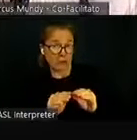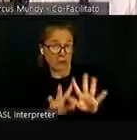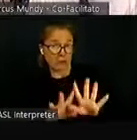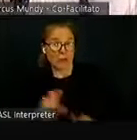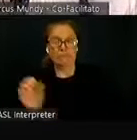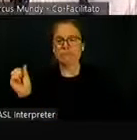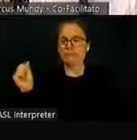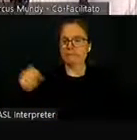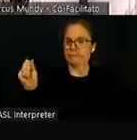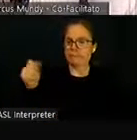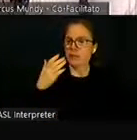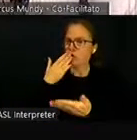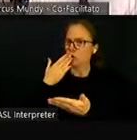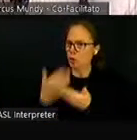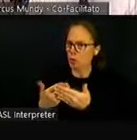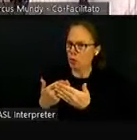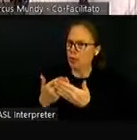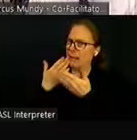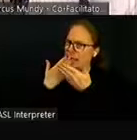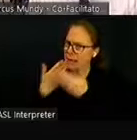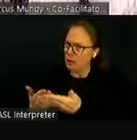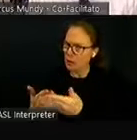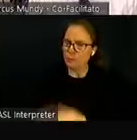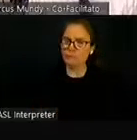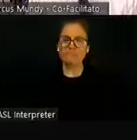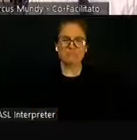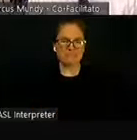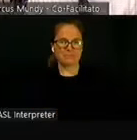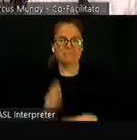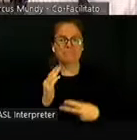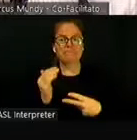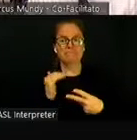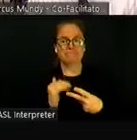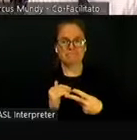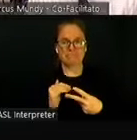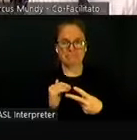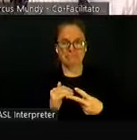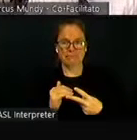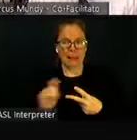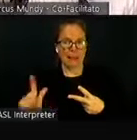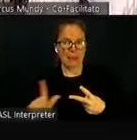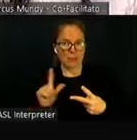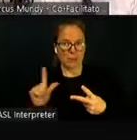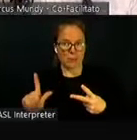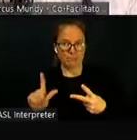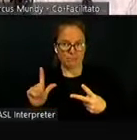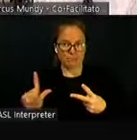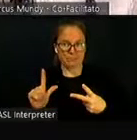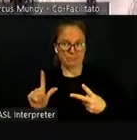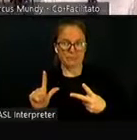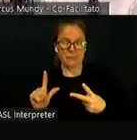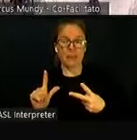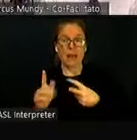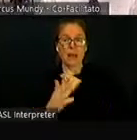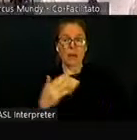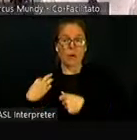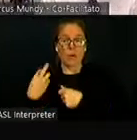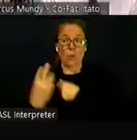Yes, that was good. Thank you. Thank you, Kathy. And then your second question about library is the county, Washington